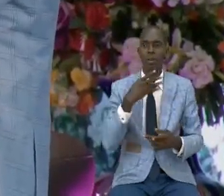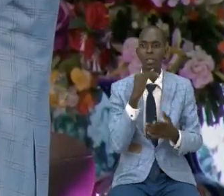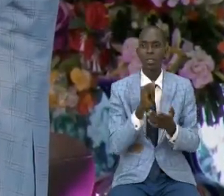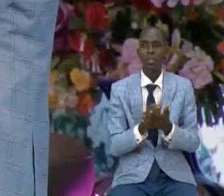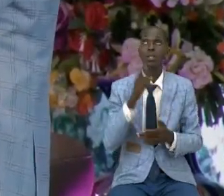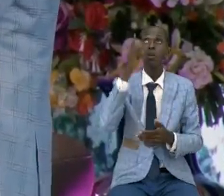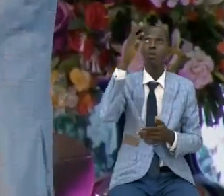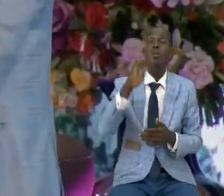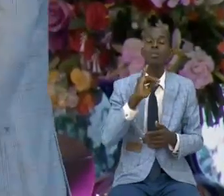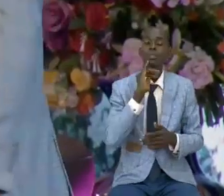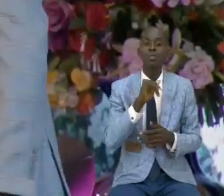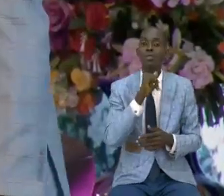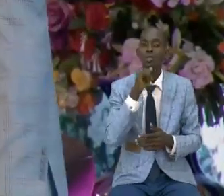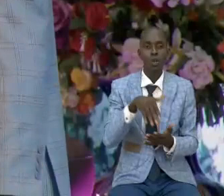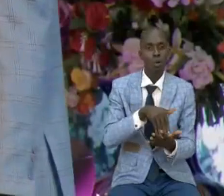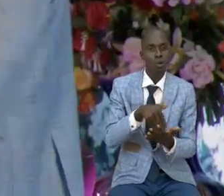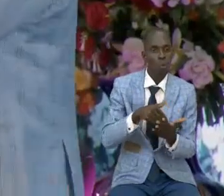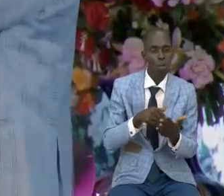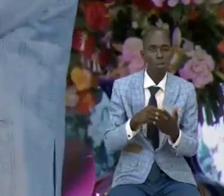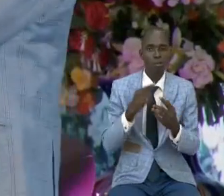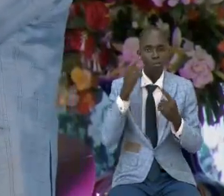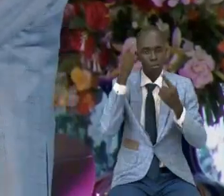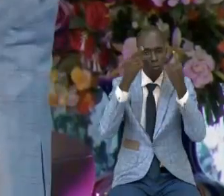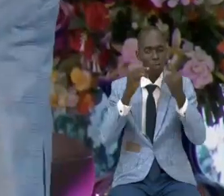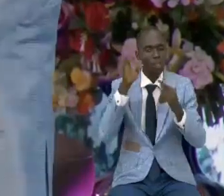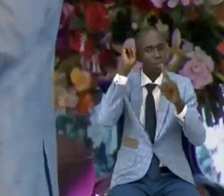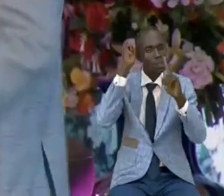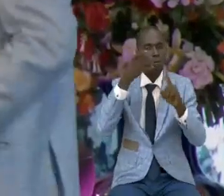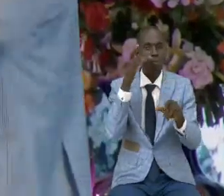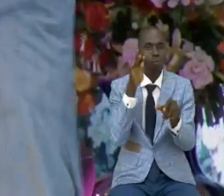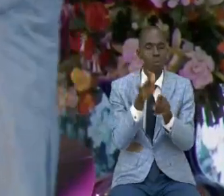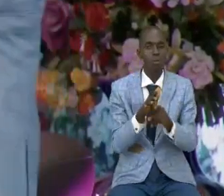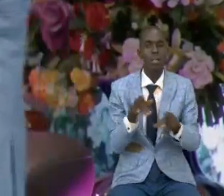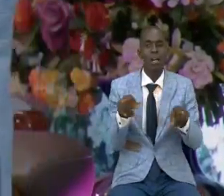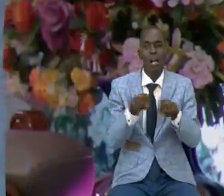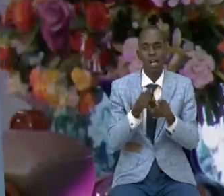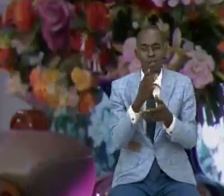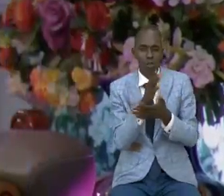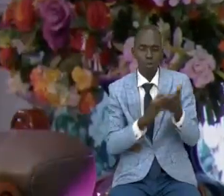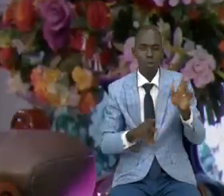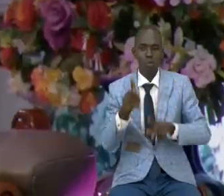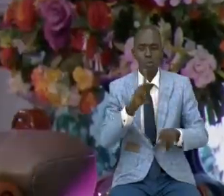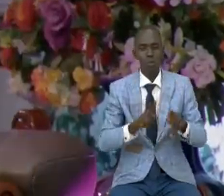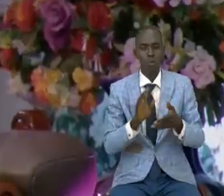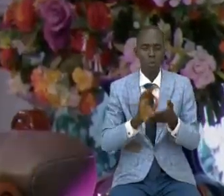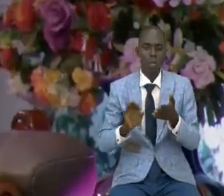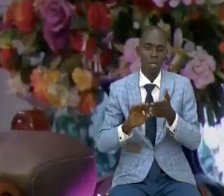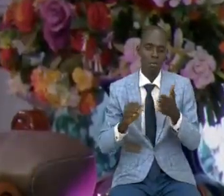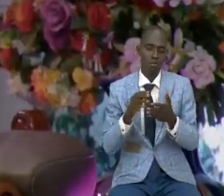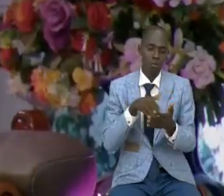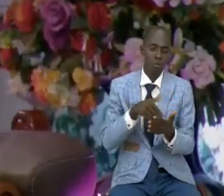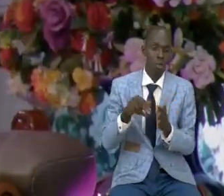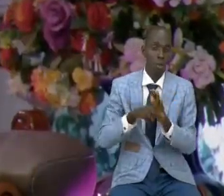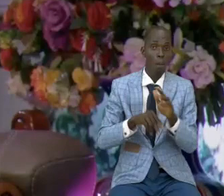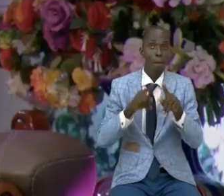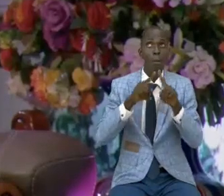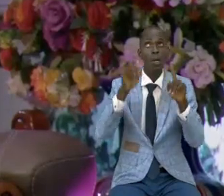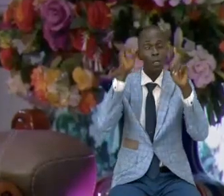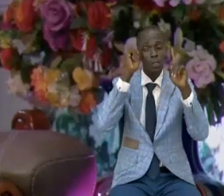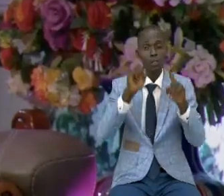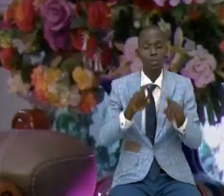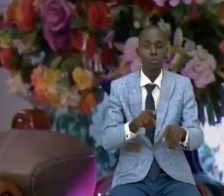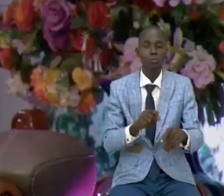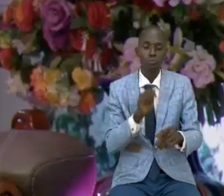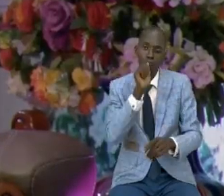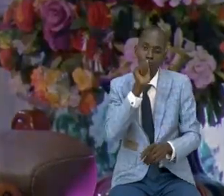not slack concerning his promise, as some men count slackness, but is long-suffering towards